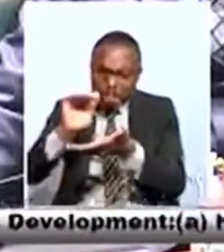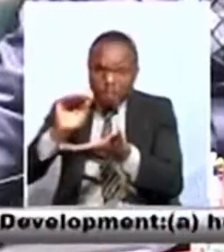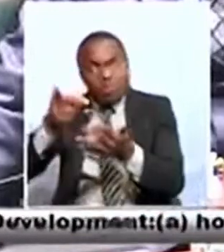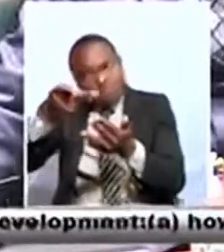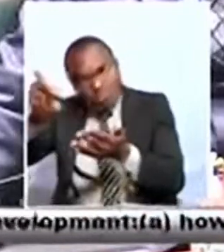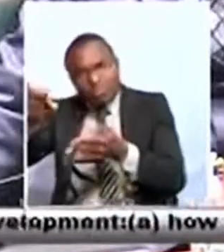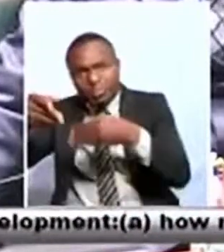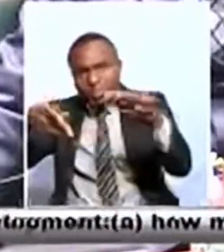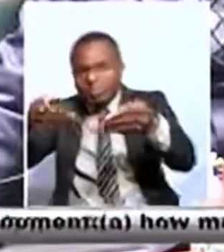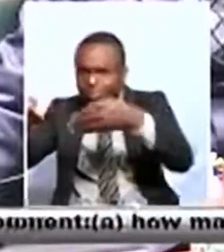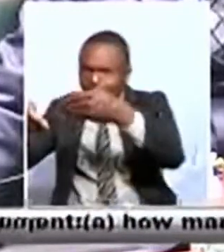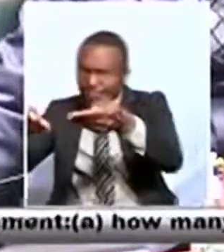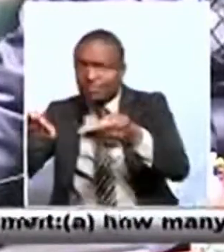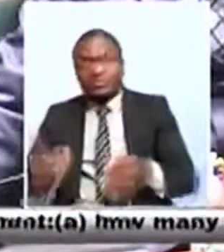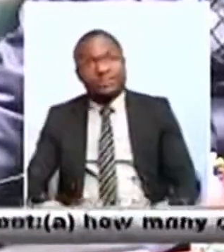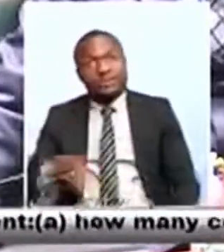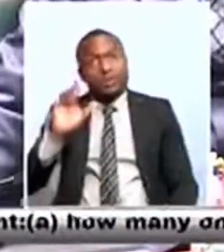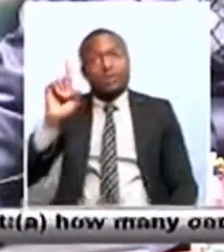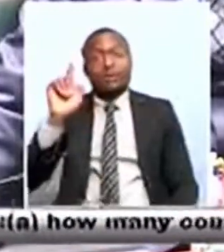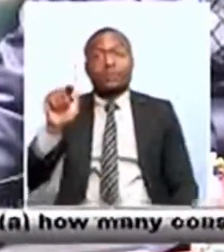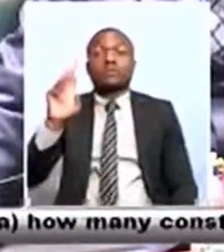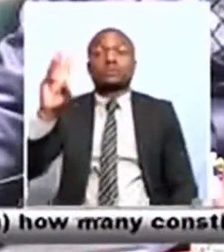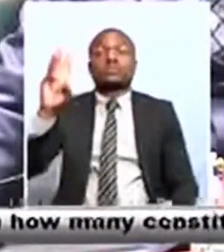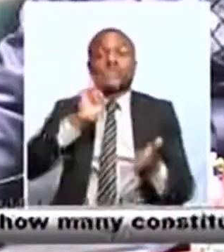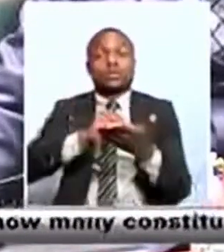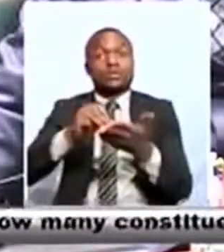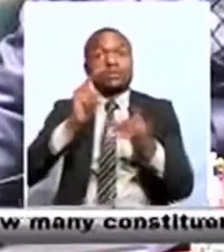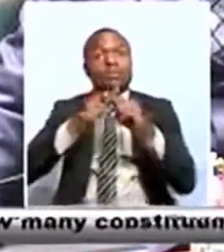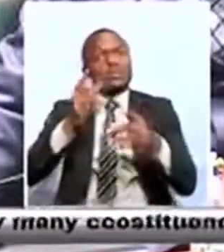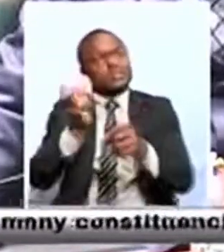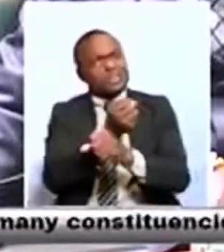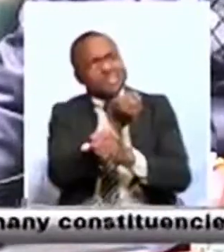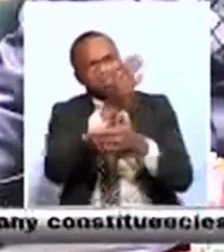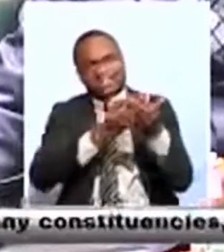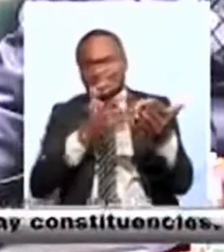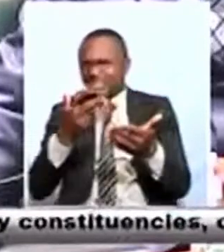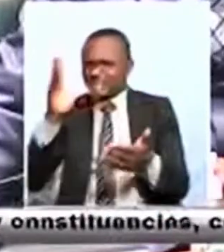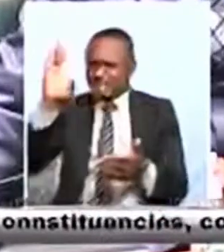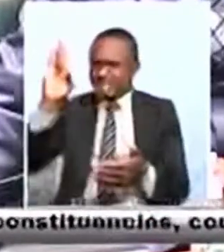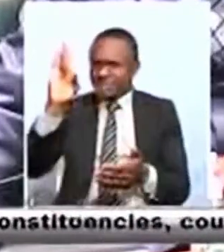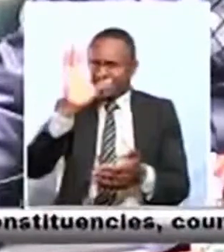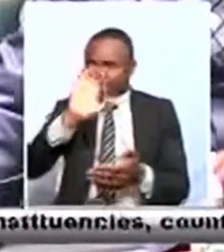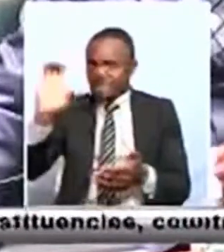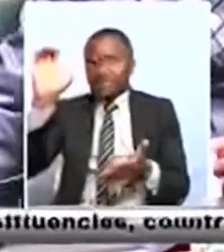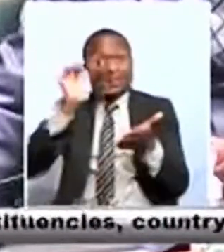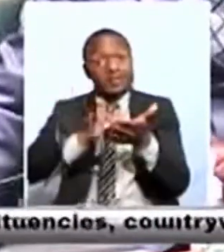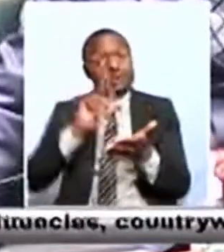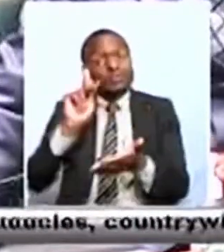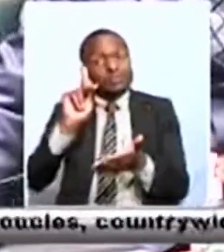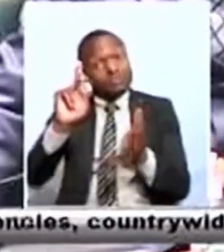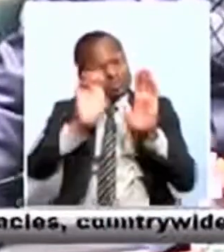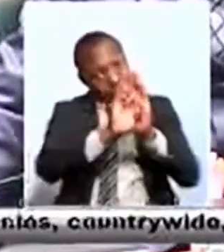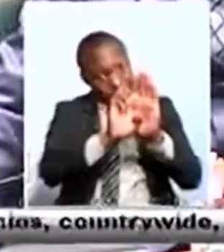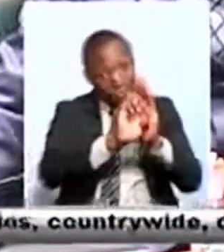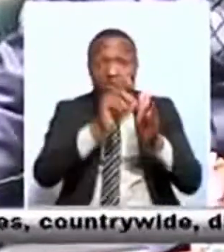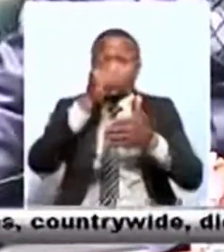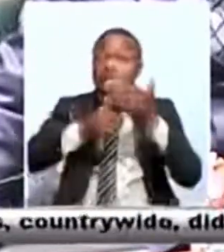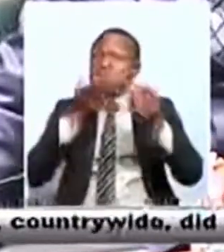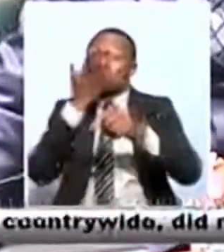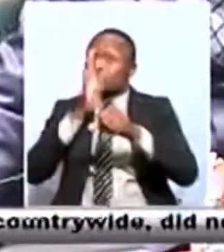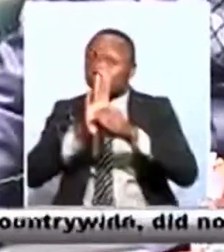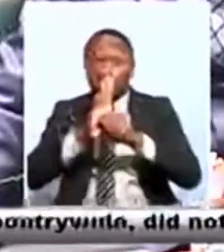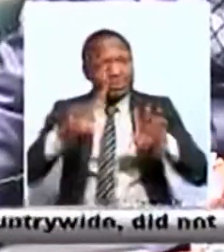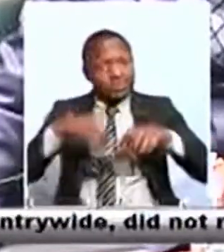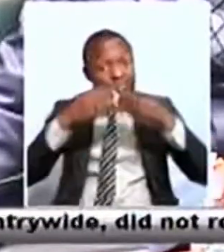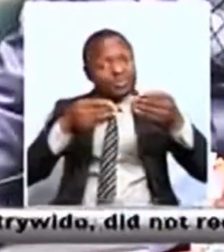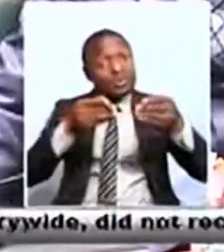1.6 million, and then they get something that is 700,000 kwacha, for example. What assurance are you